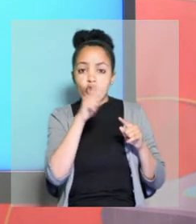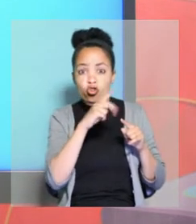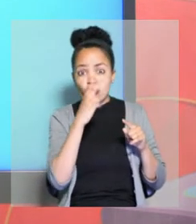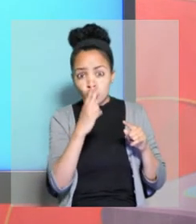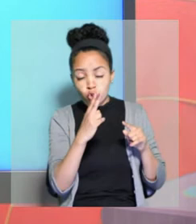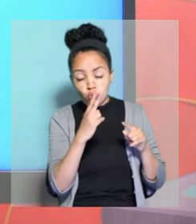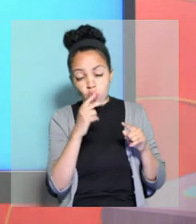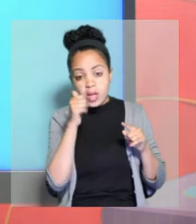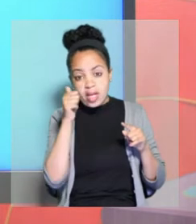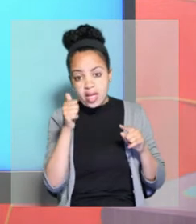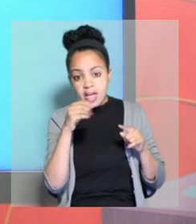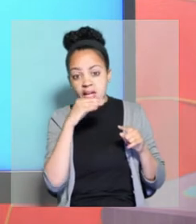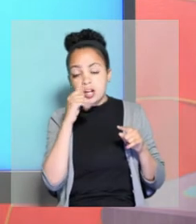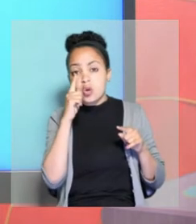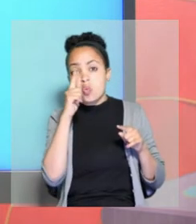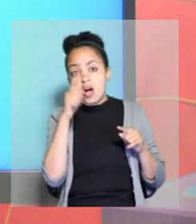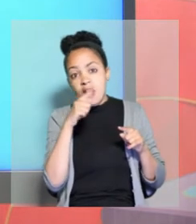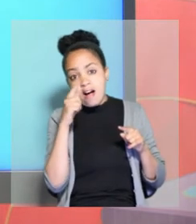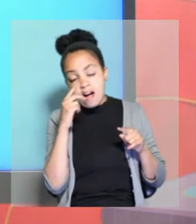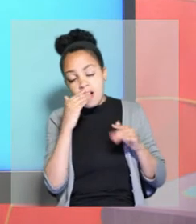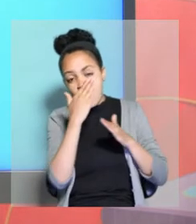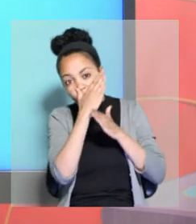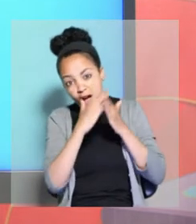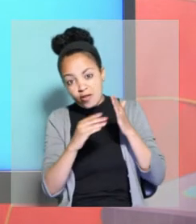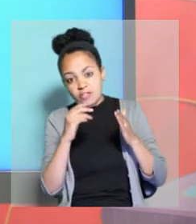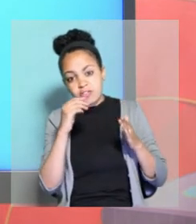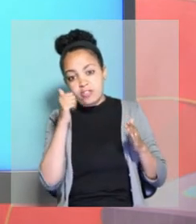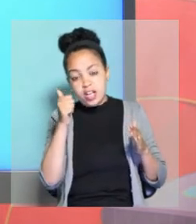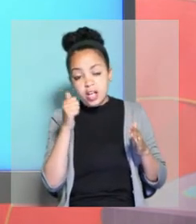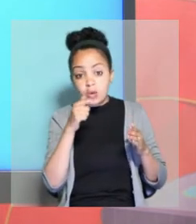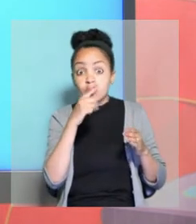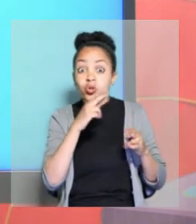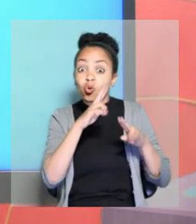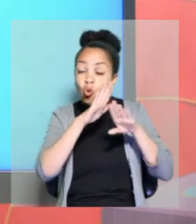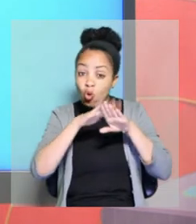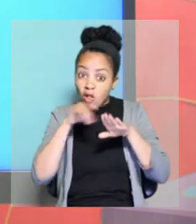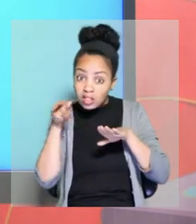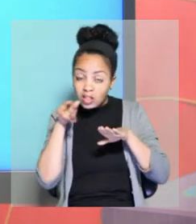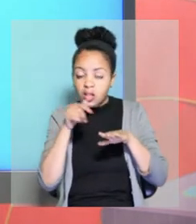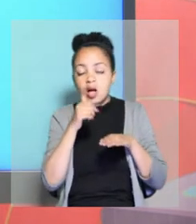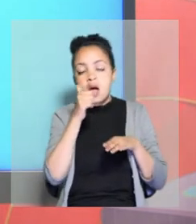over 2 of A and 1 over 2 of A, we call it is said to be allele.